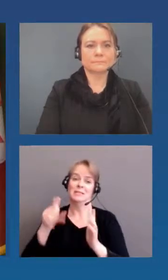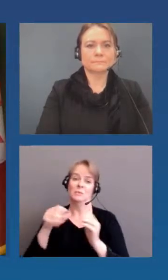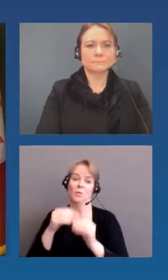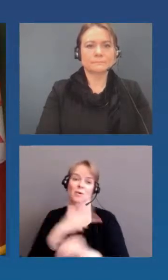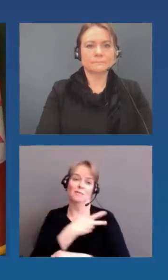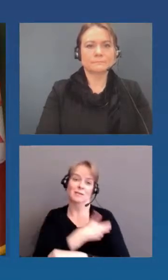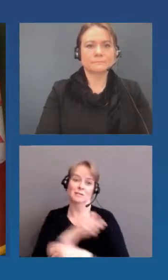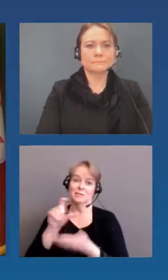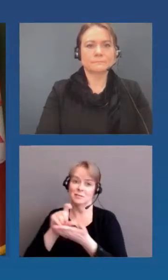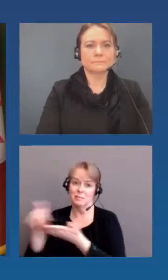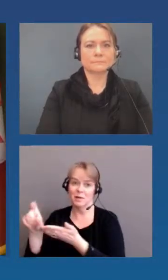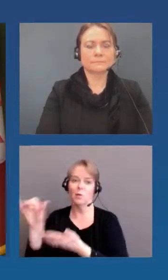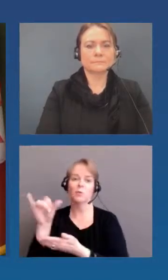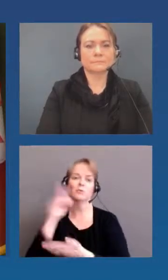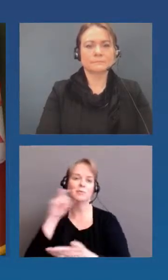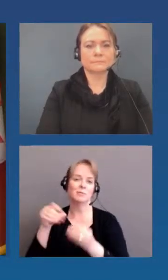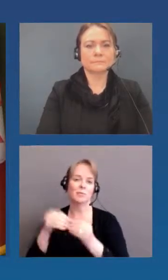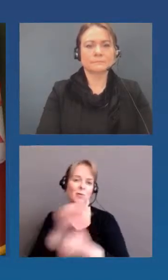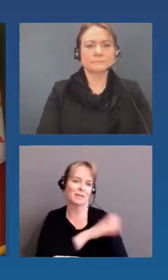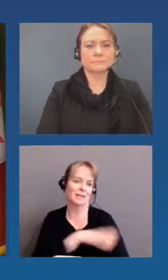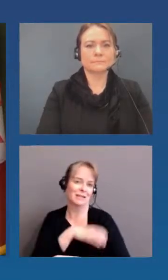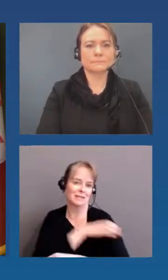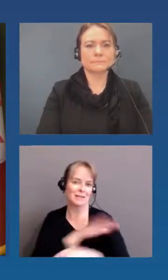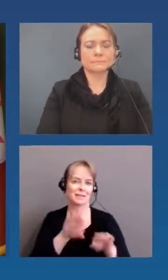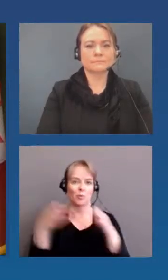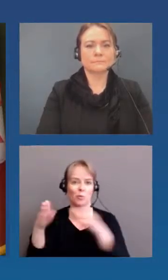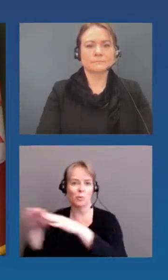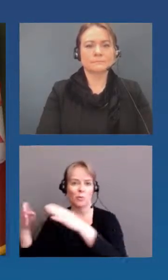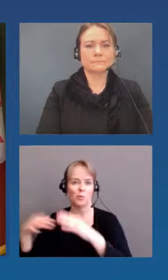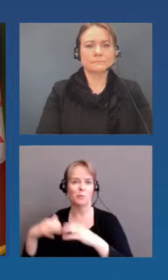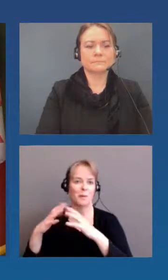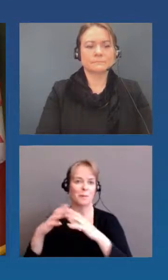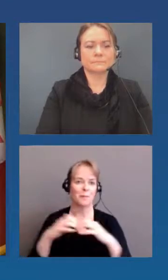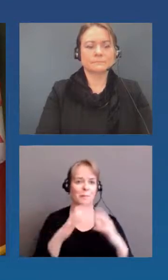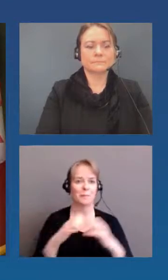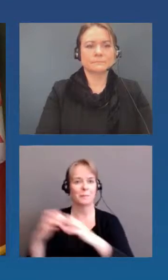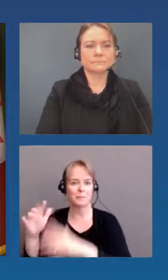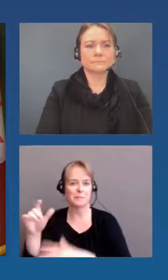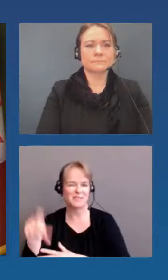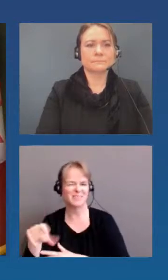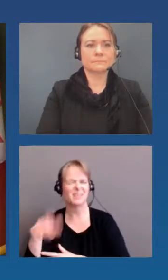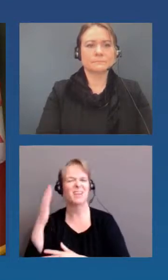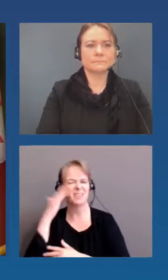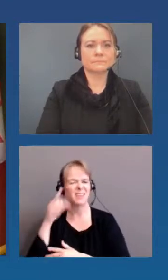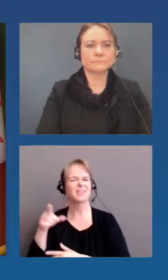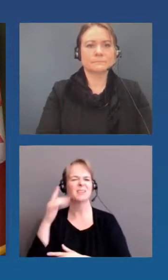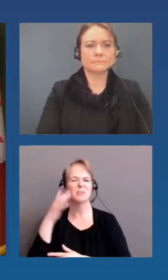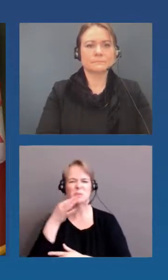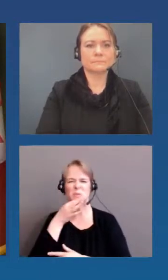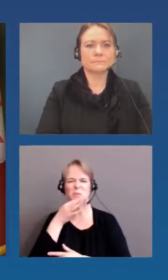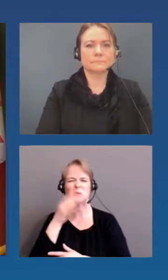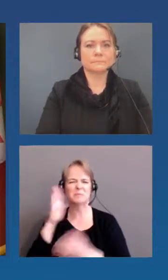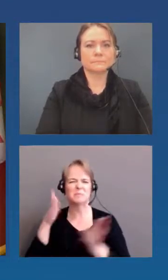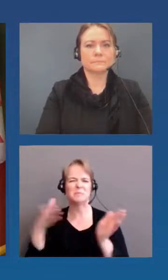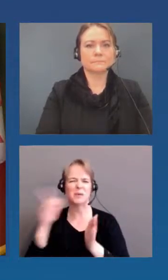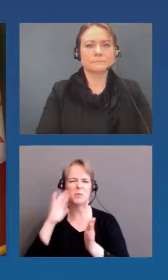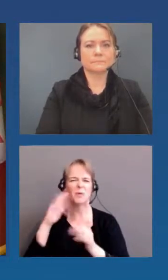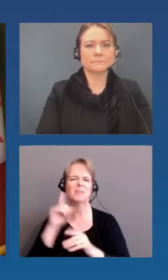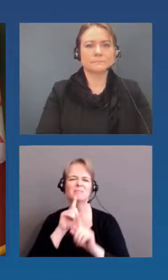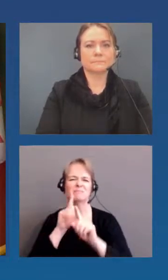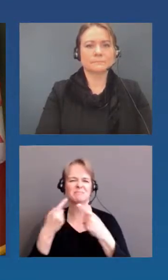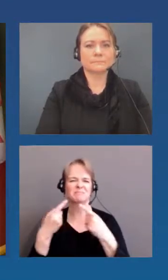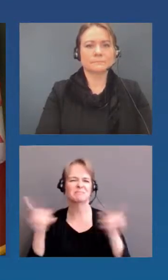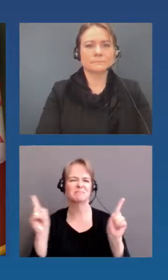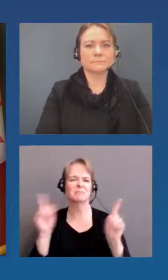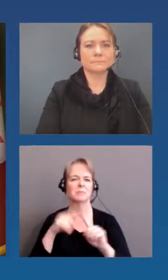that. And I suspect that Dr. Etches and I will be announcing that in the next little while as we move forward. We're just doing the math now to make sure